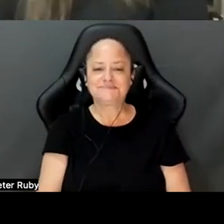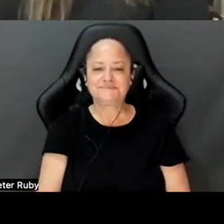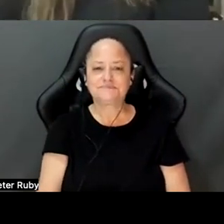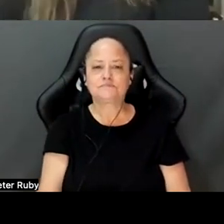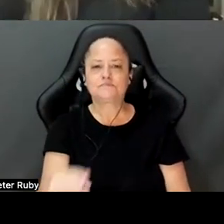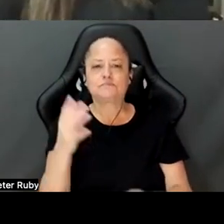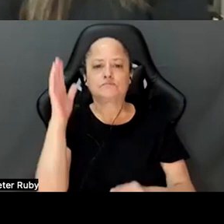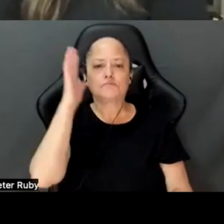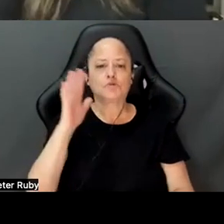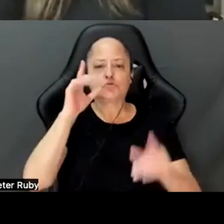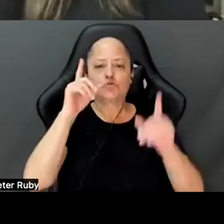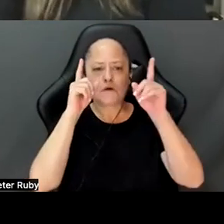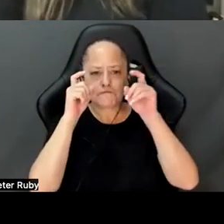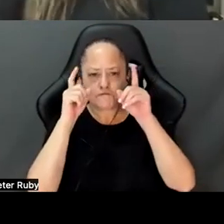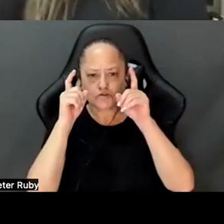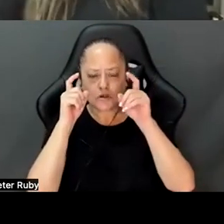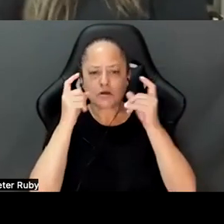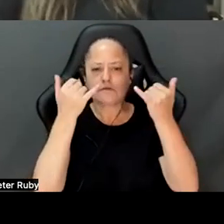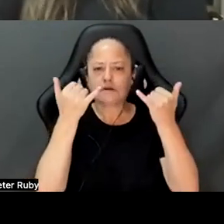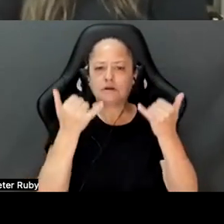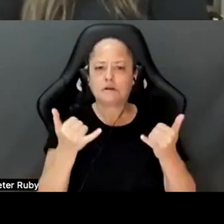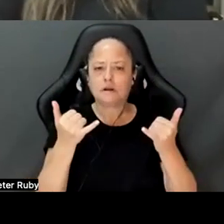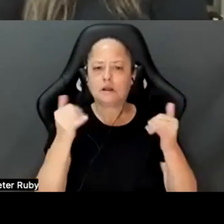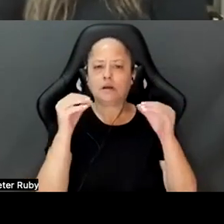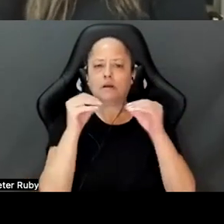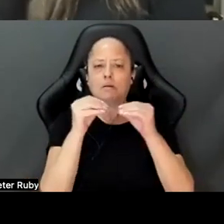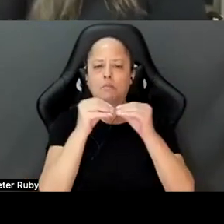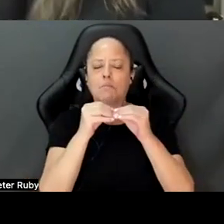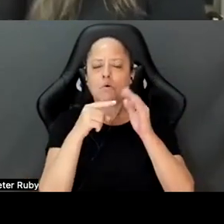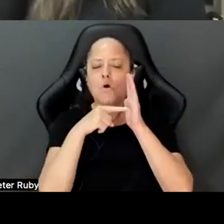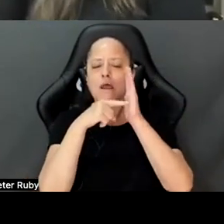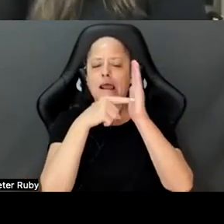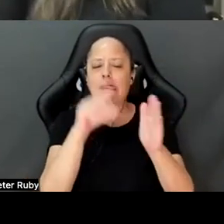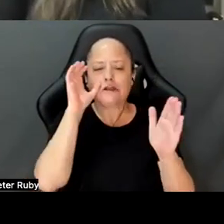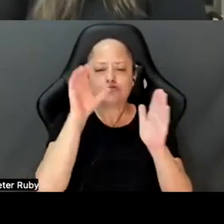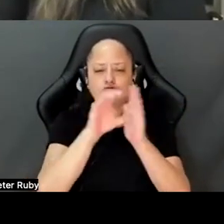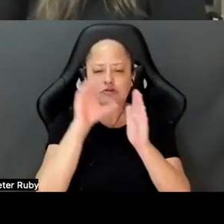I used to do photography, but now I do more illustration.